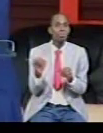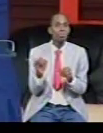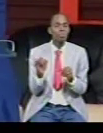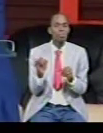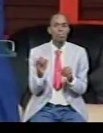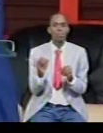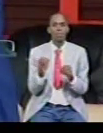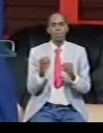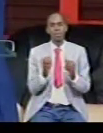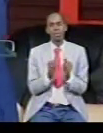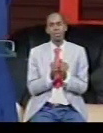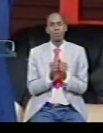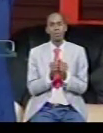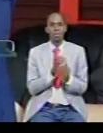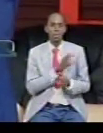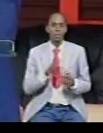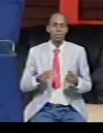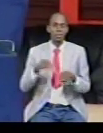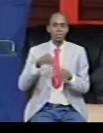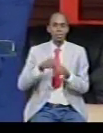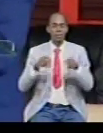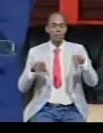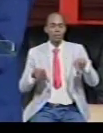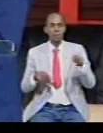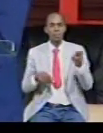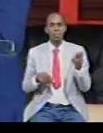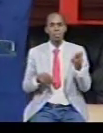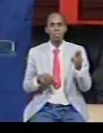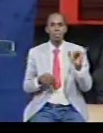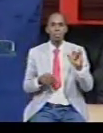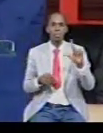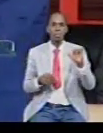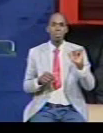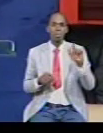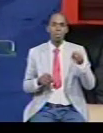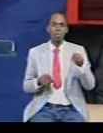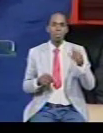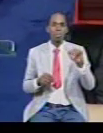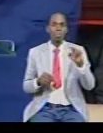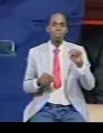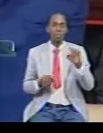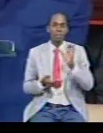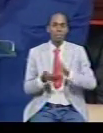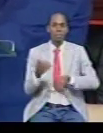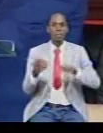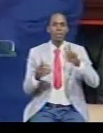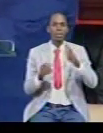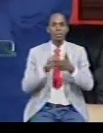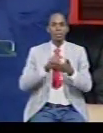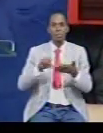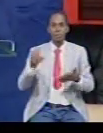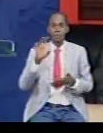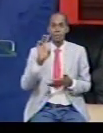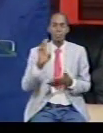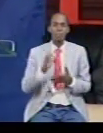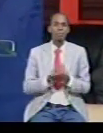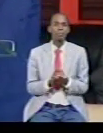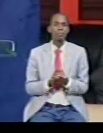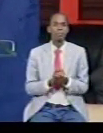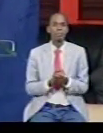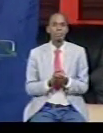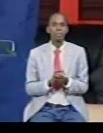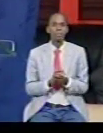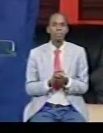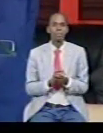In Philippians chapter 3, I'm reading from verse 7. Philippians chapter 3, verse